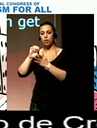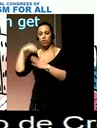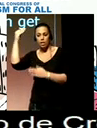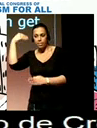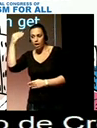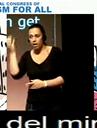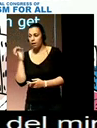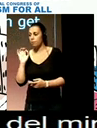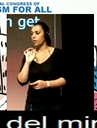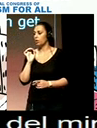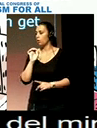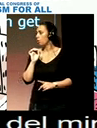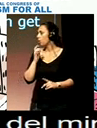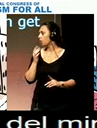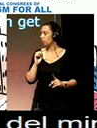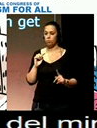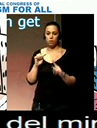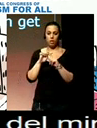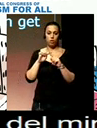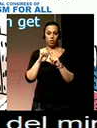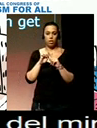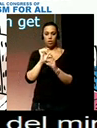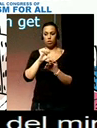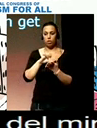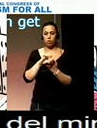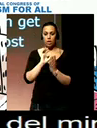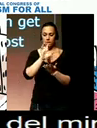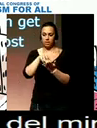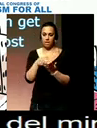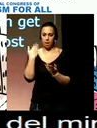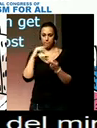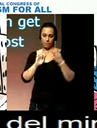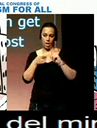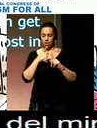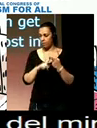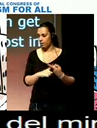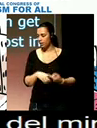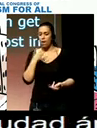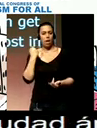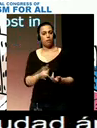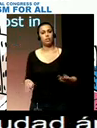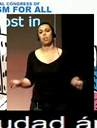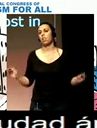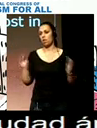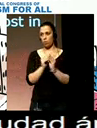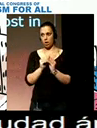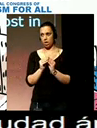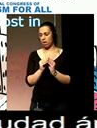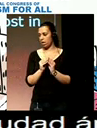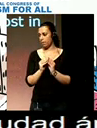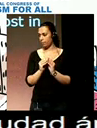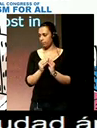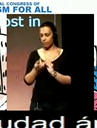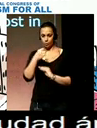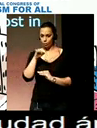get lost in an Arab city or in one of our Castilian cities. At the end,